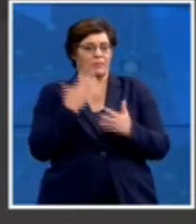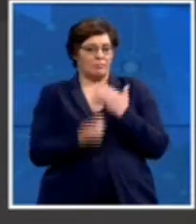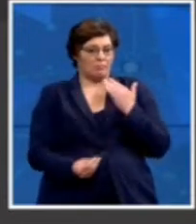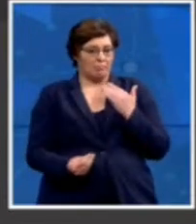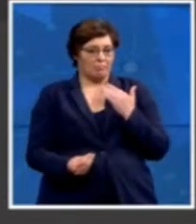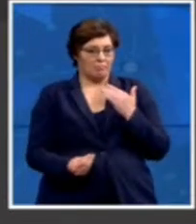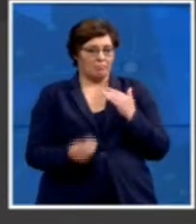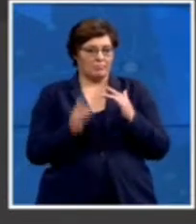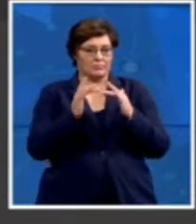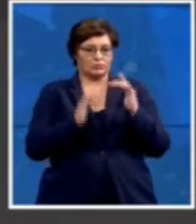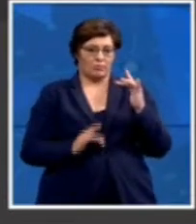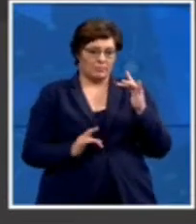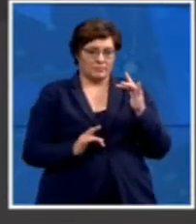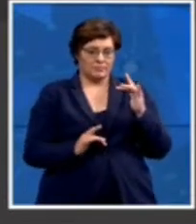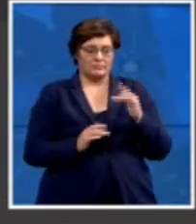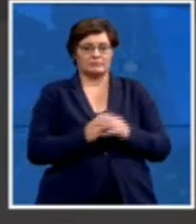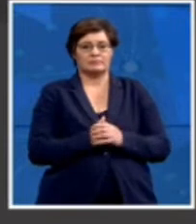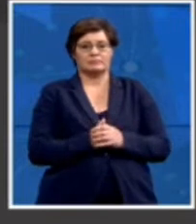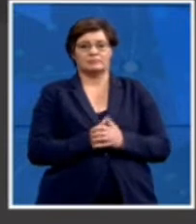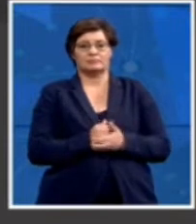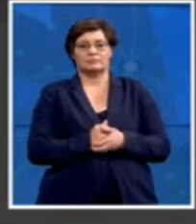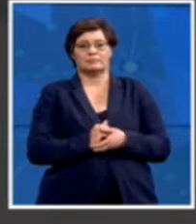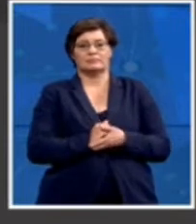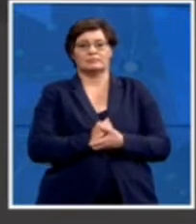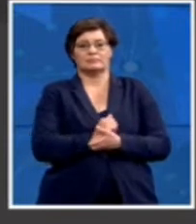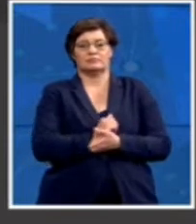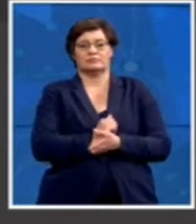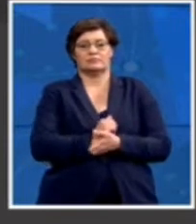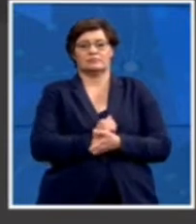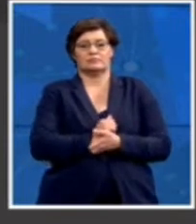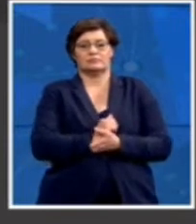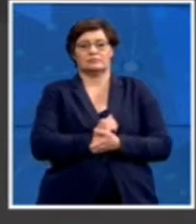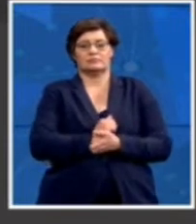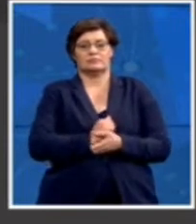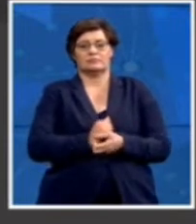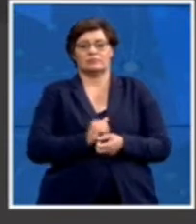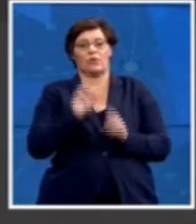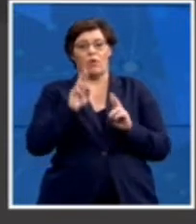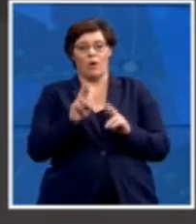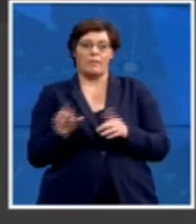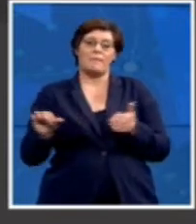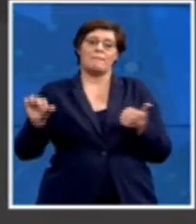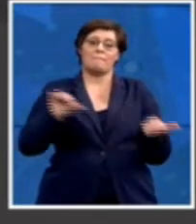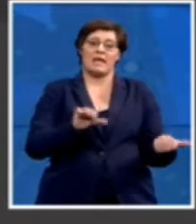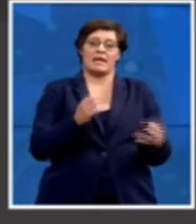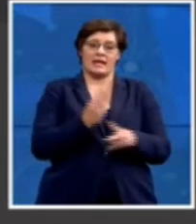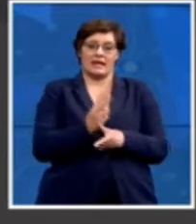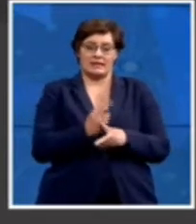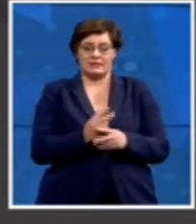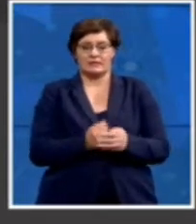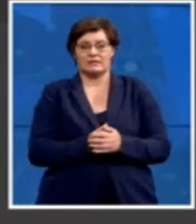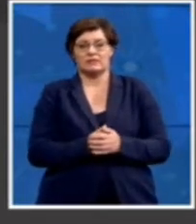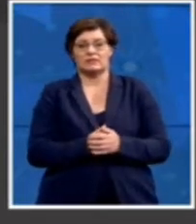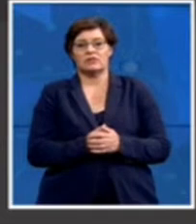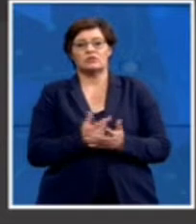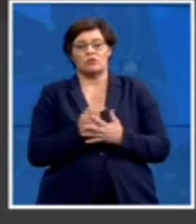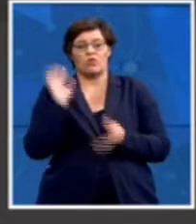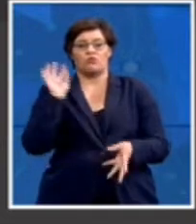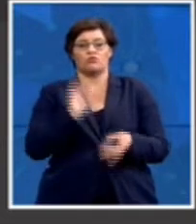unfortunately, left the group. I hope he rejoins now to recap.